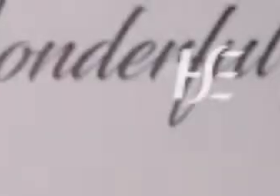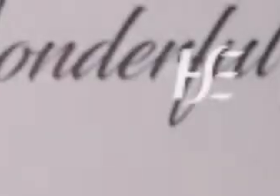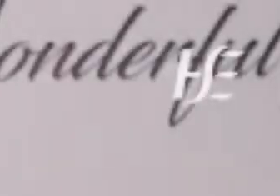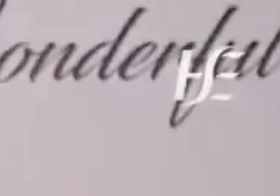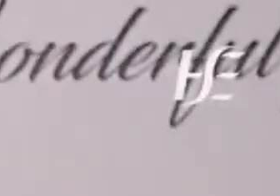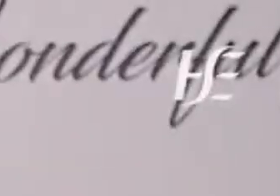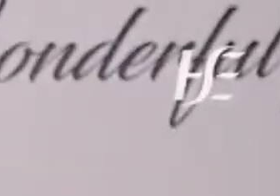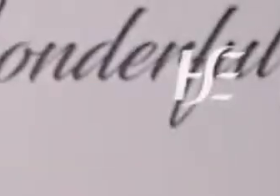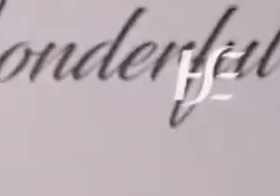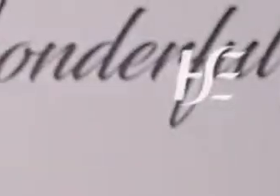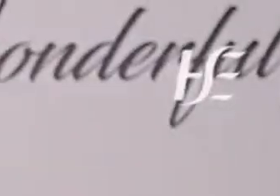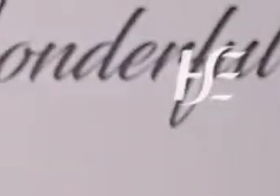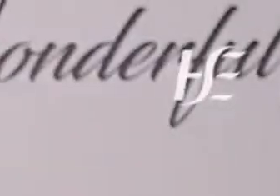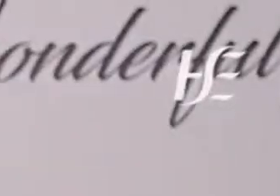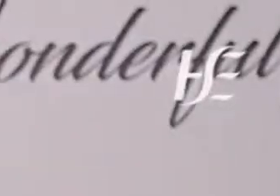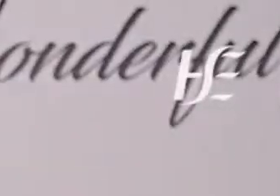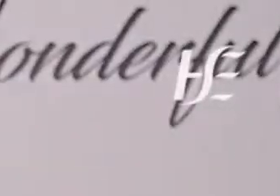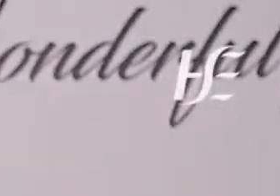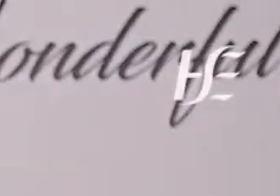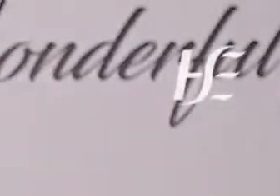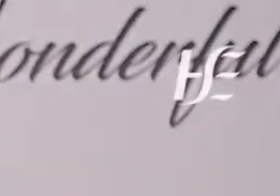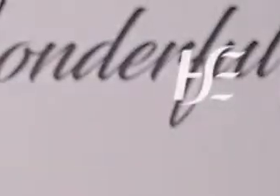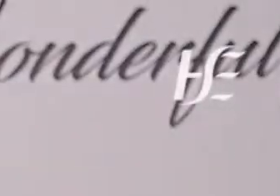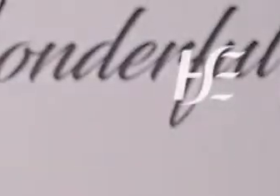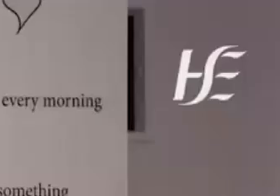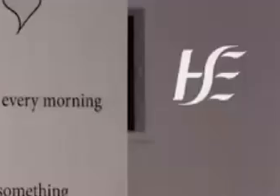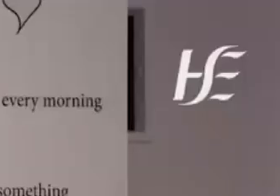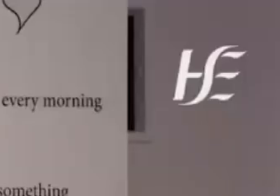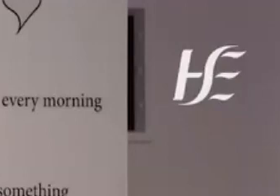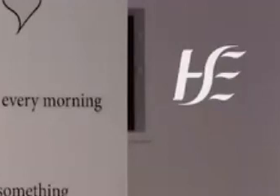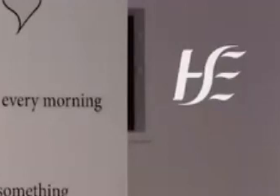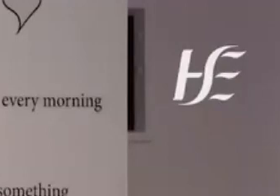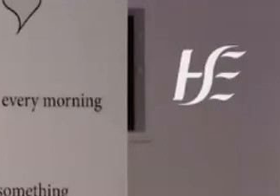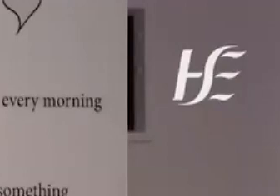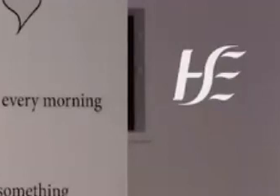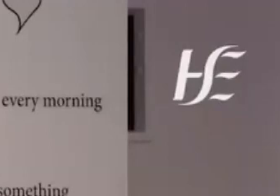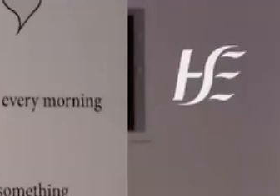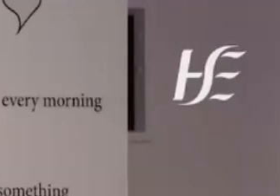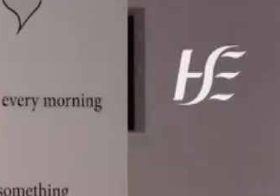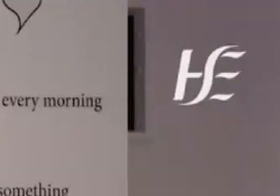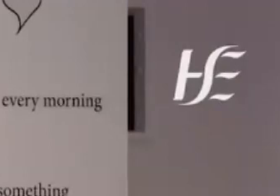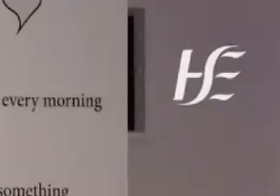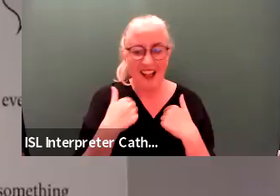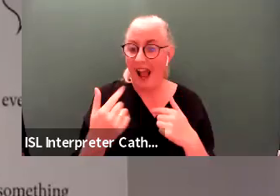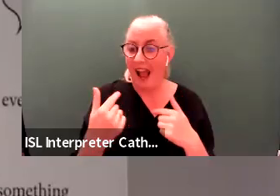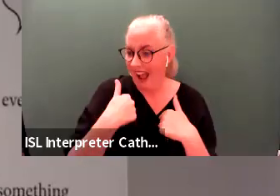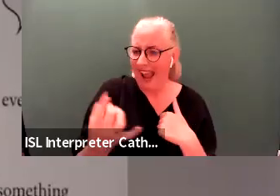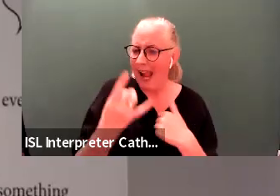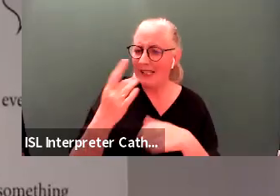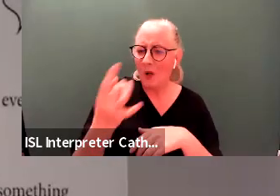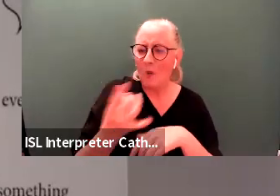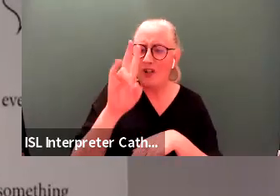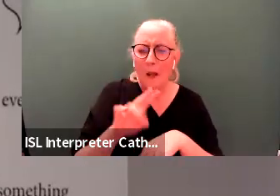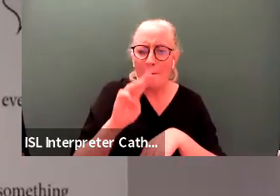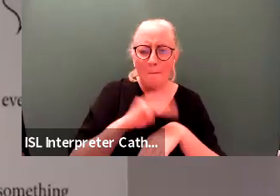I haven't been to a doctor about it at all, and I'm 57. We ask questions more than our parents did, and our kids